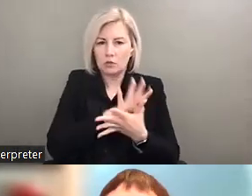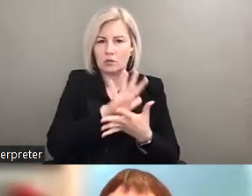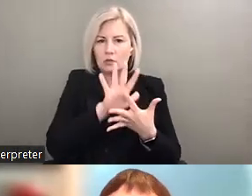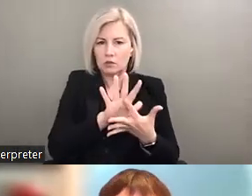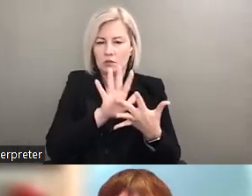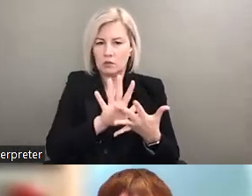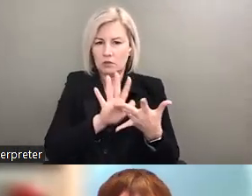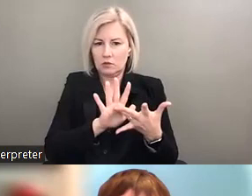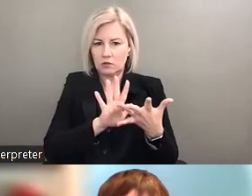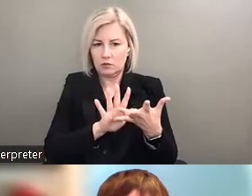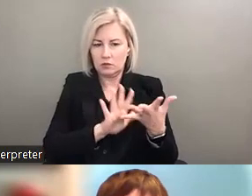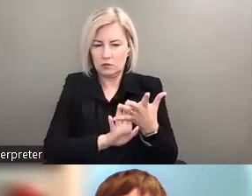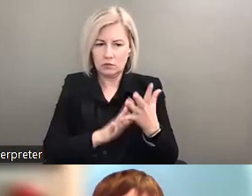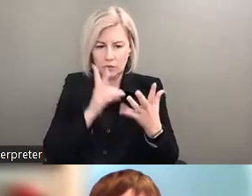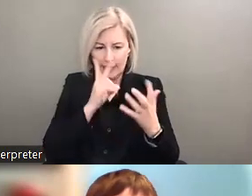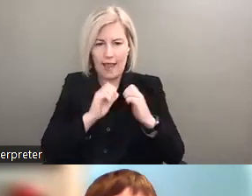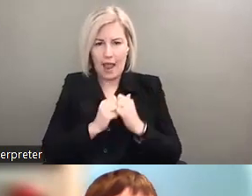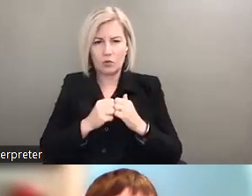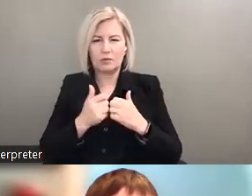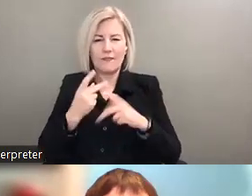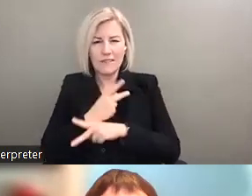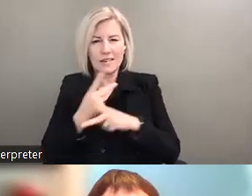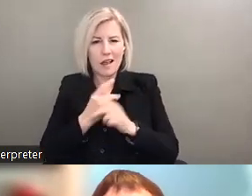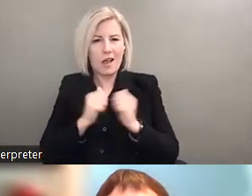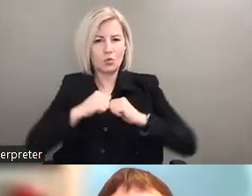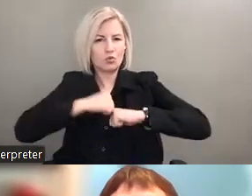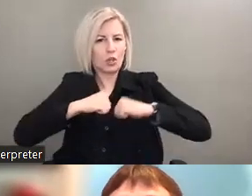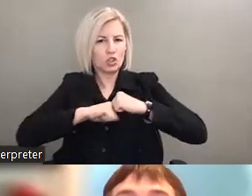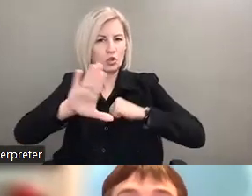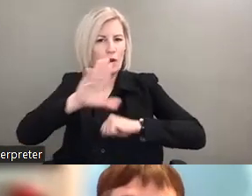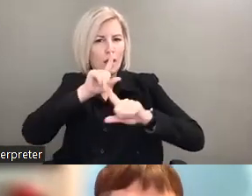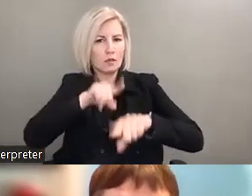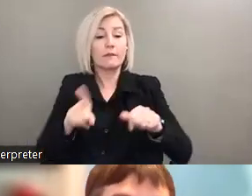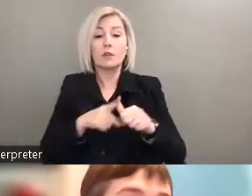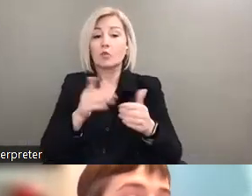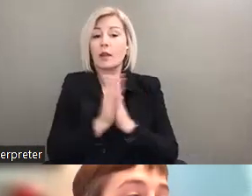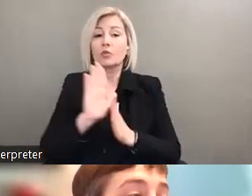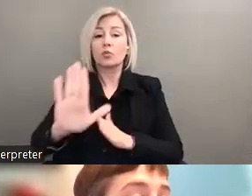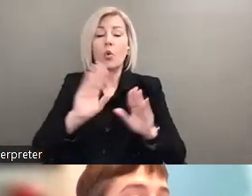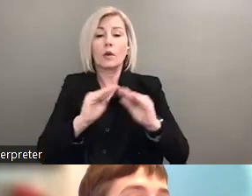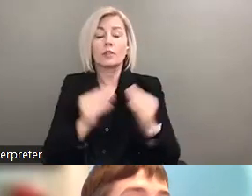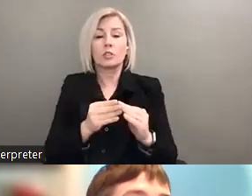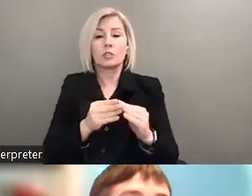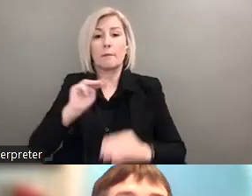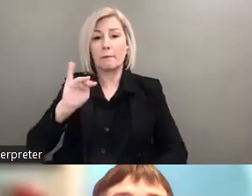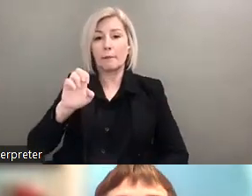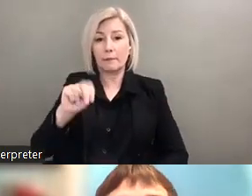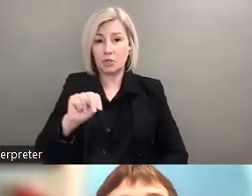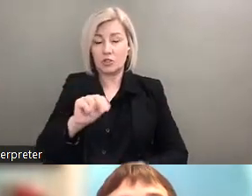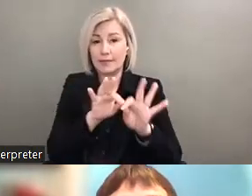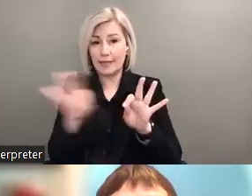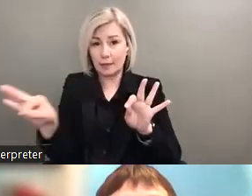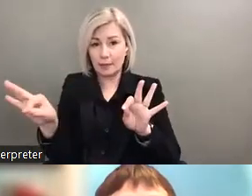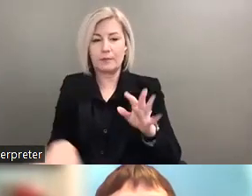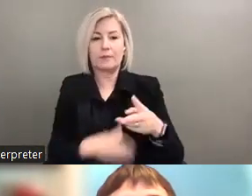to inform how to structure your answers. First, we're going to ask for your organization's mission statement. Then